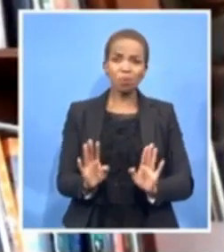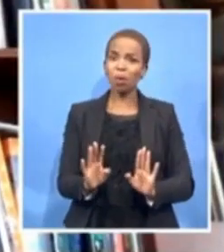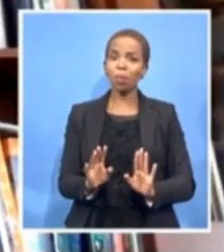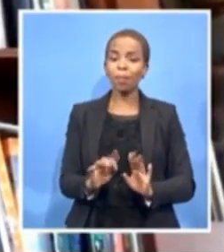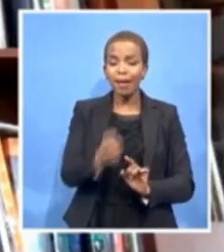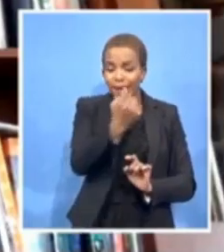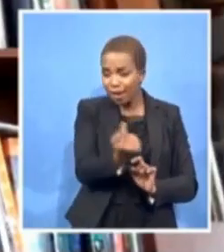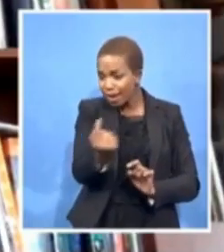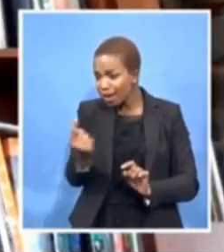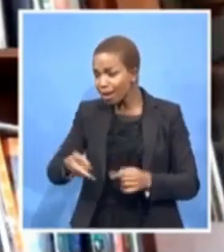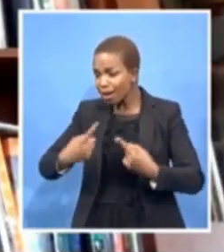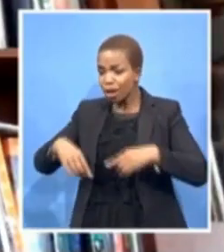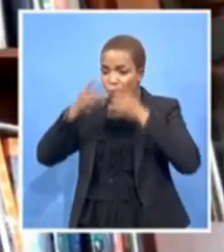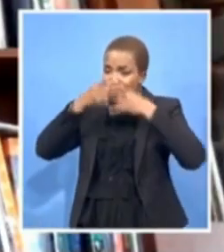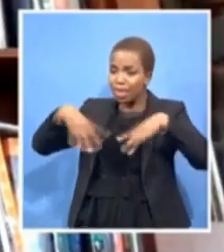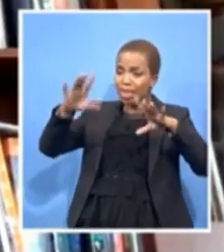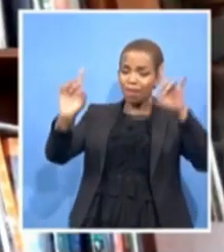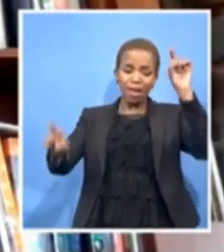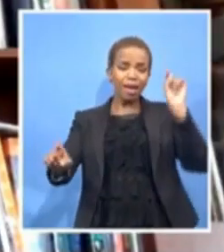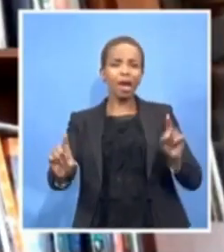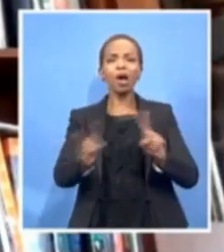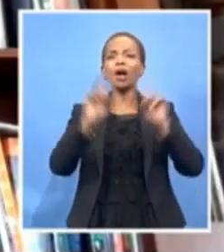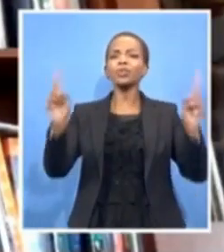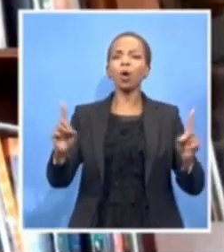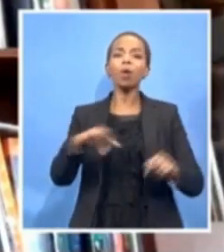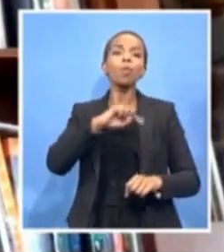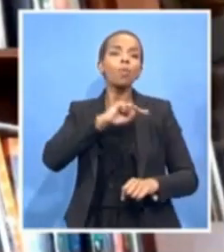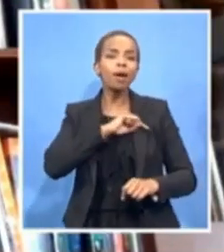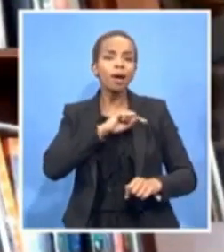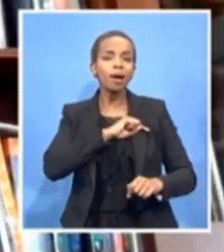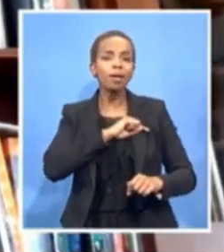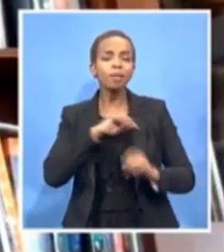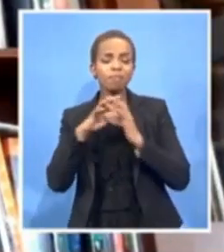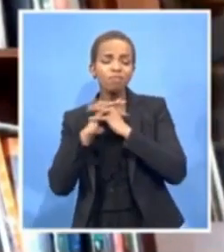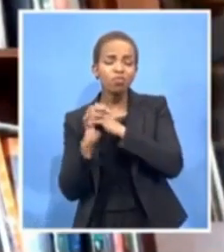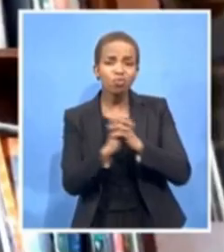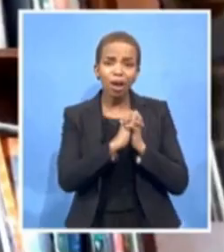stand, divided we fall.